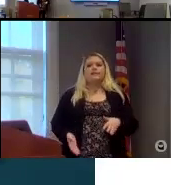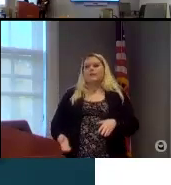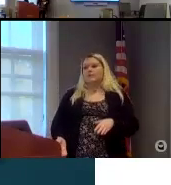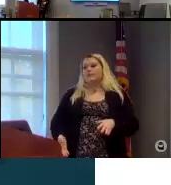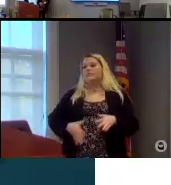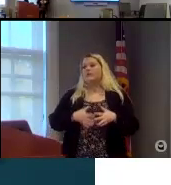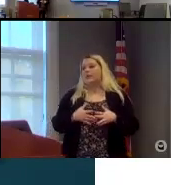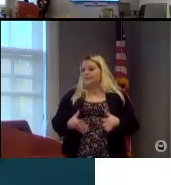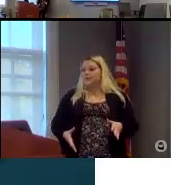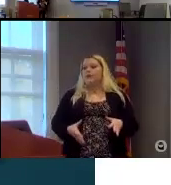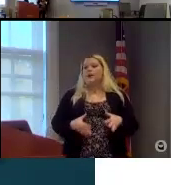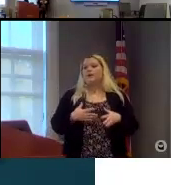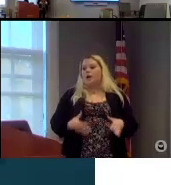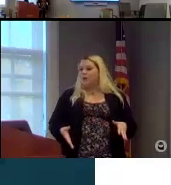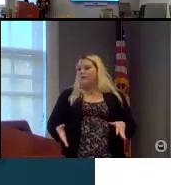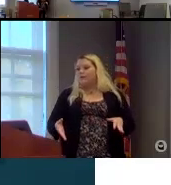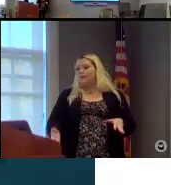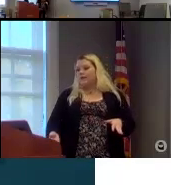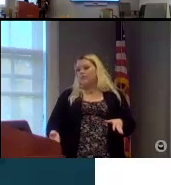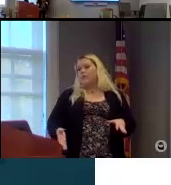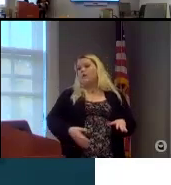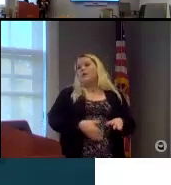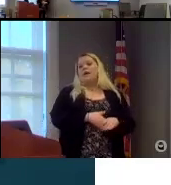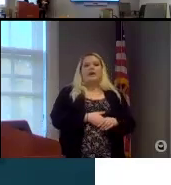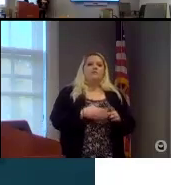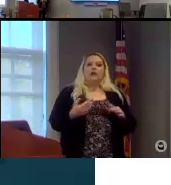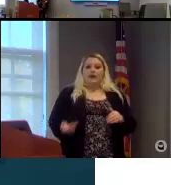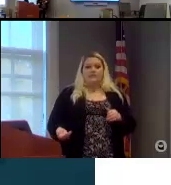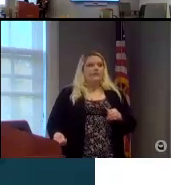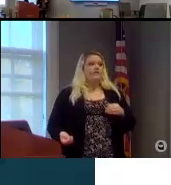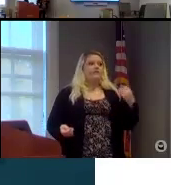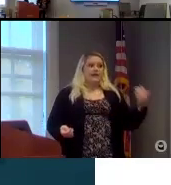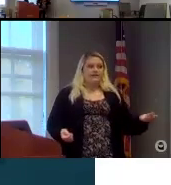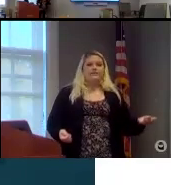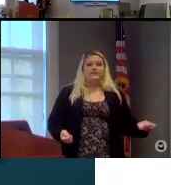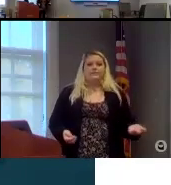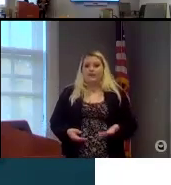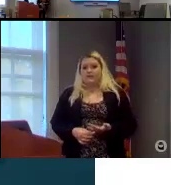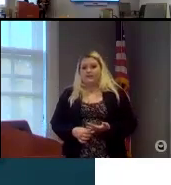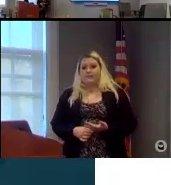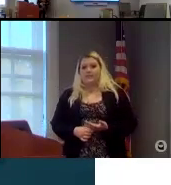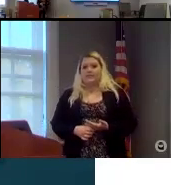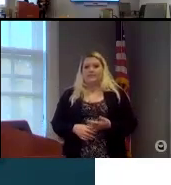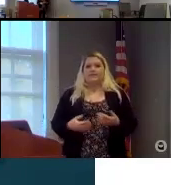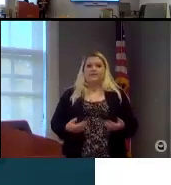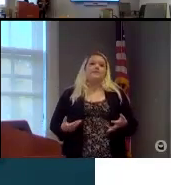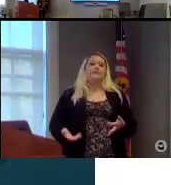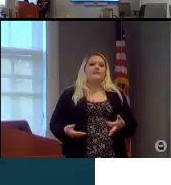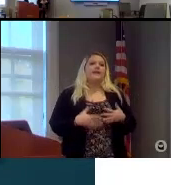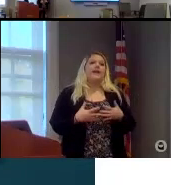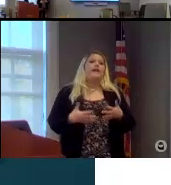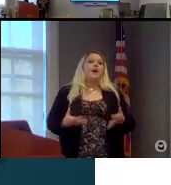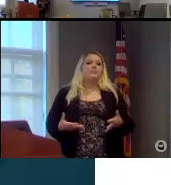security. All the site locations are kept secure and are not publicly available. And as with the experts who share their information with us,